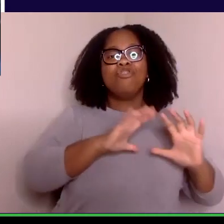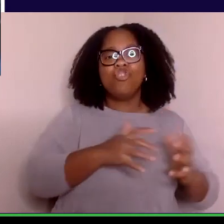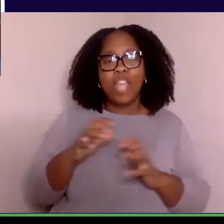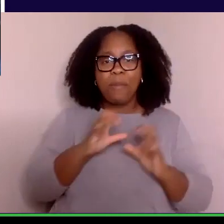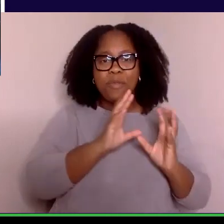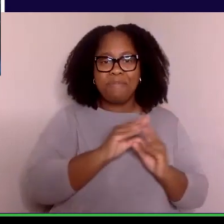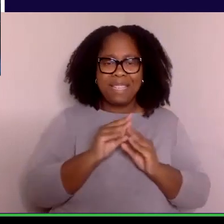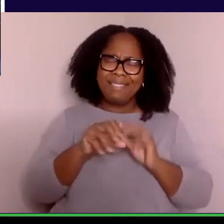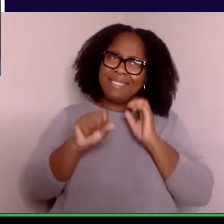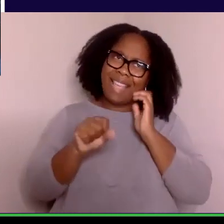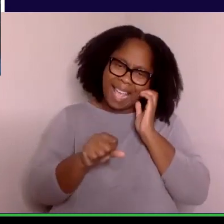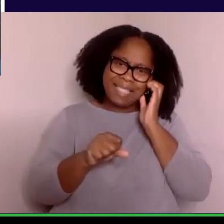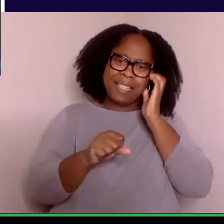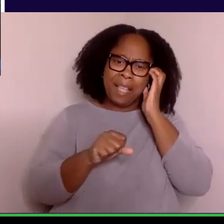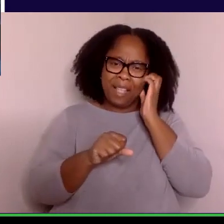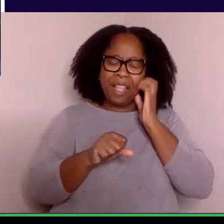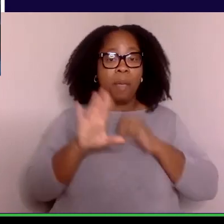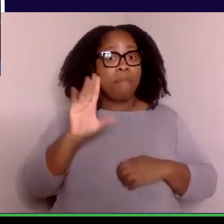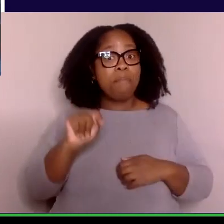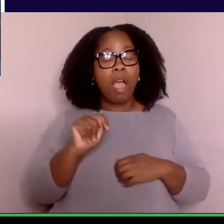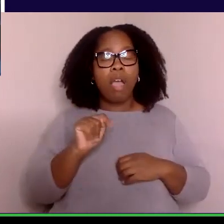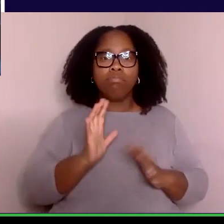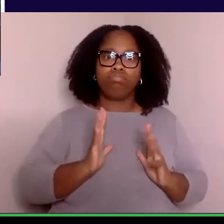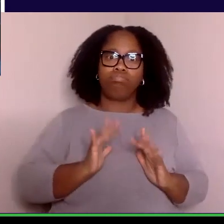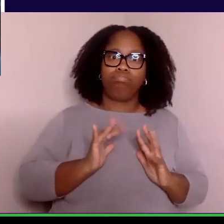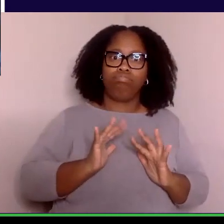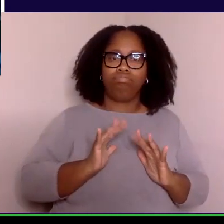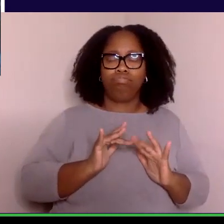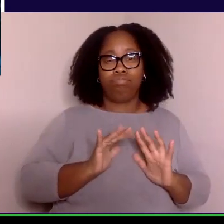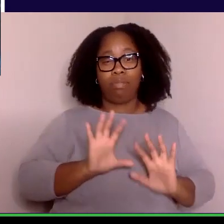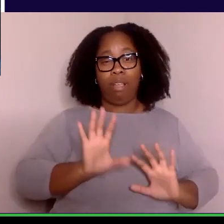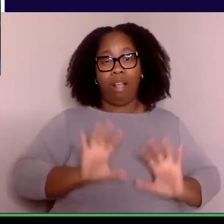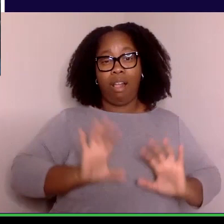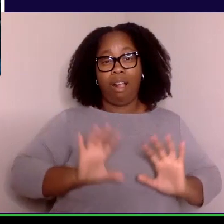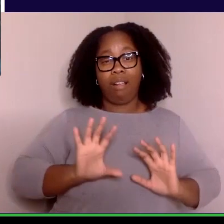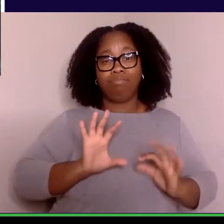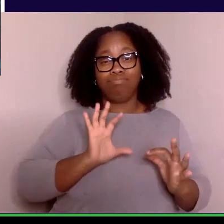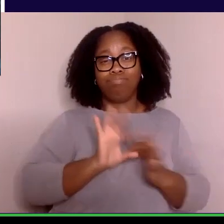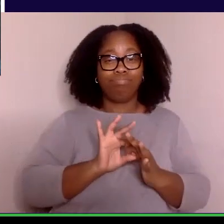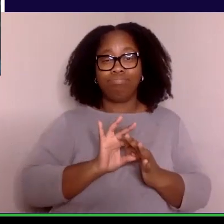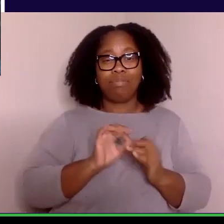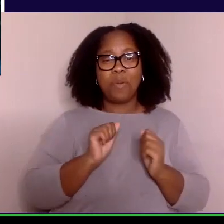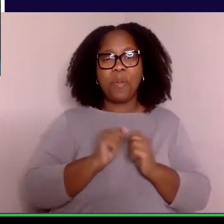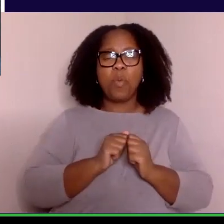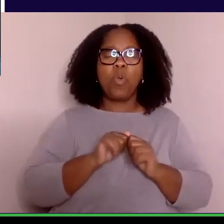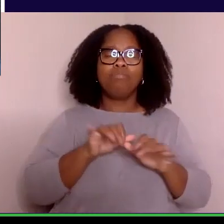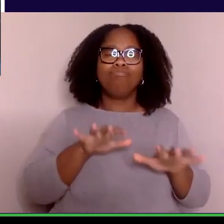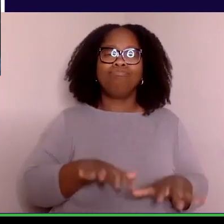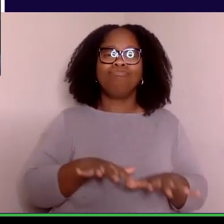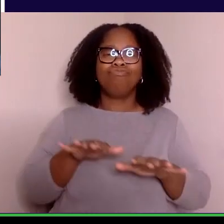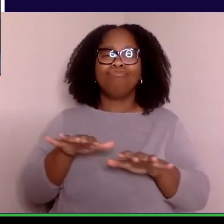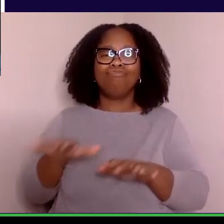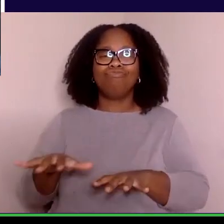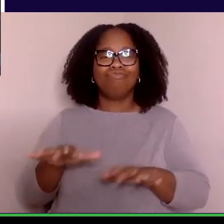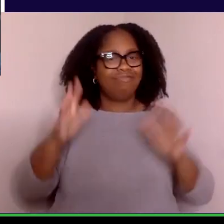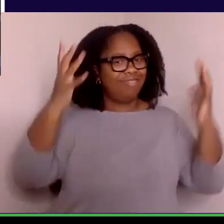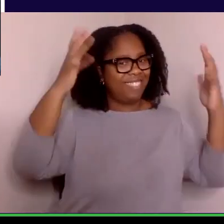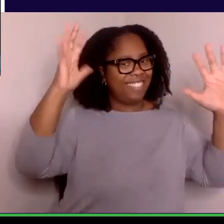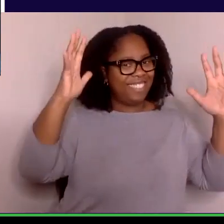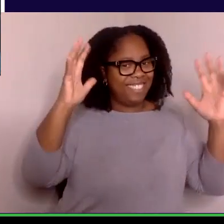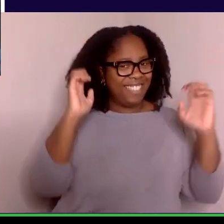it's great to connect with each other in a more casual spirit. Way to go, East